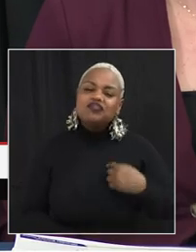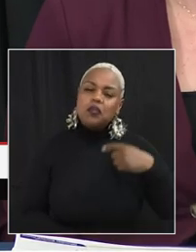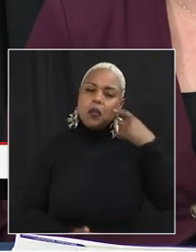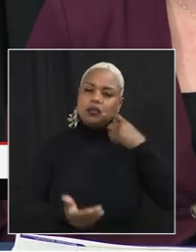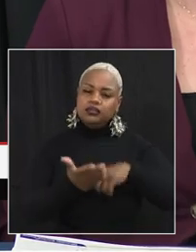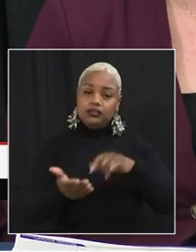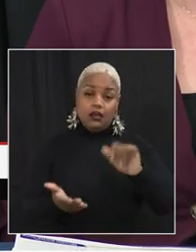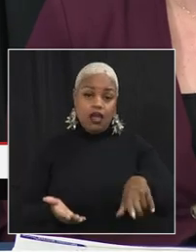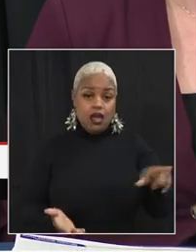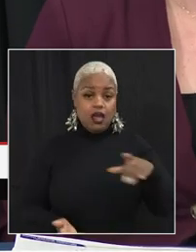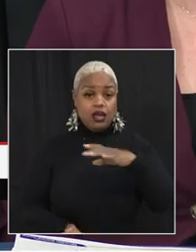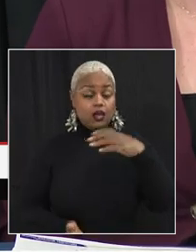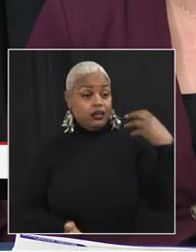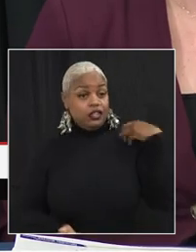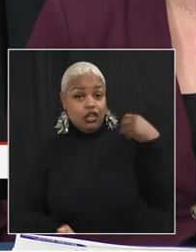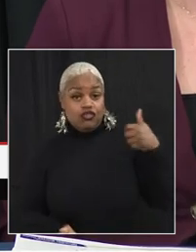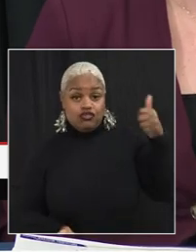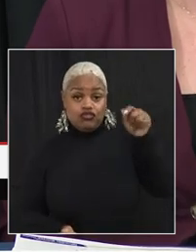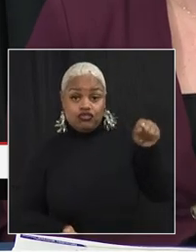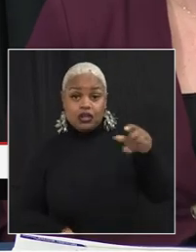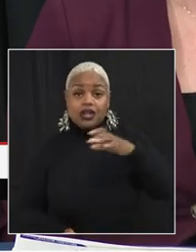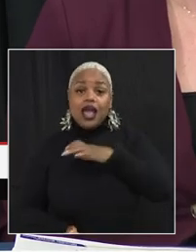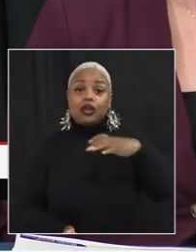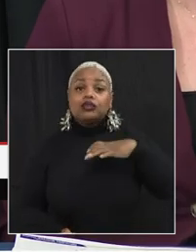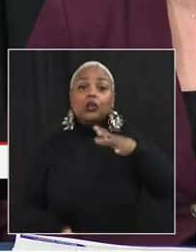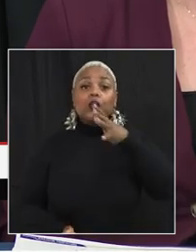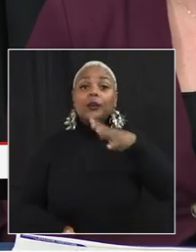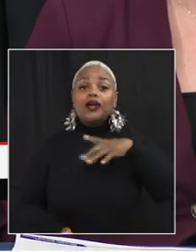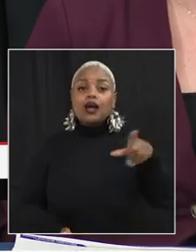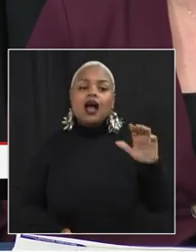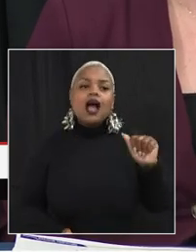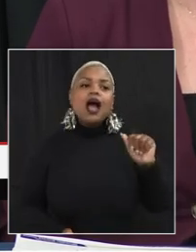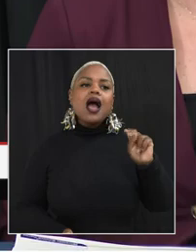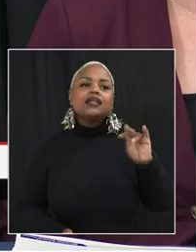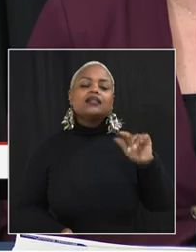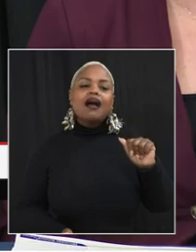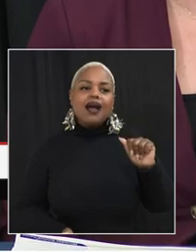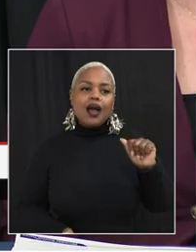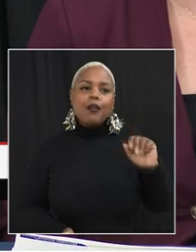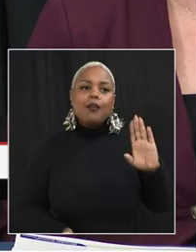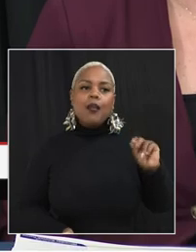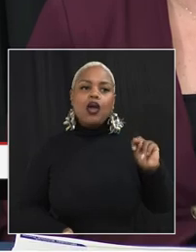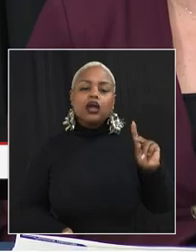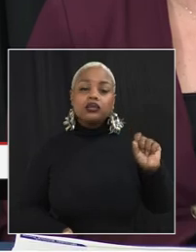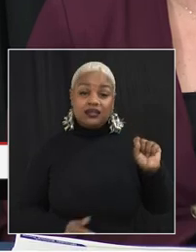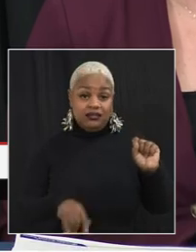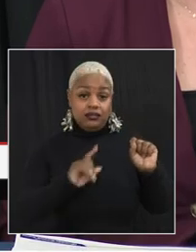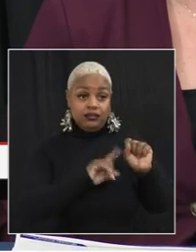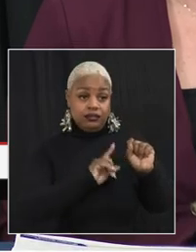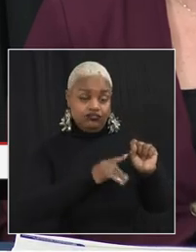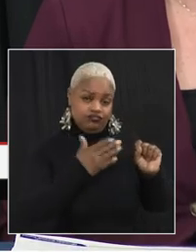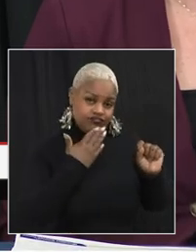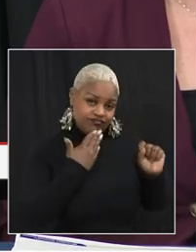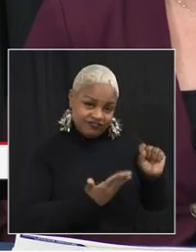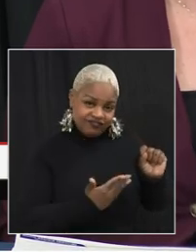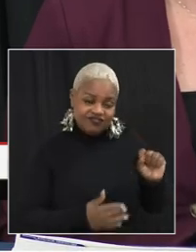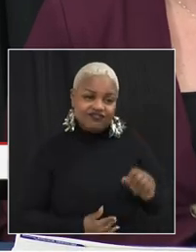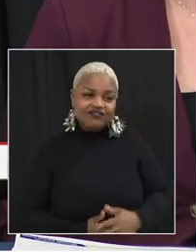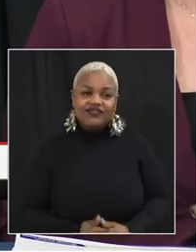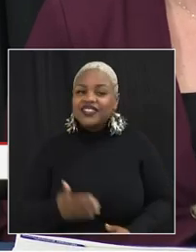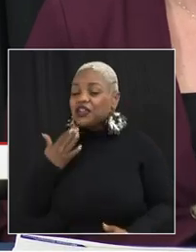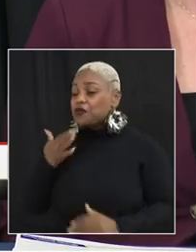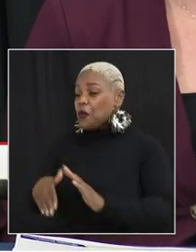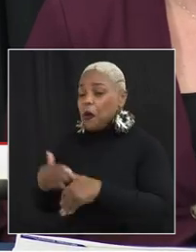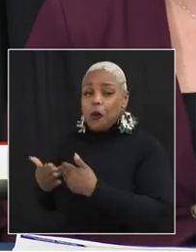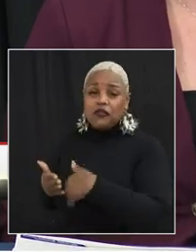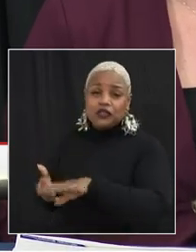Bonds, thank her for her continued support and commitment to the seniors of DACL. A special thank you goes to the team that made it possible today, because